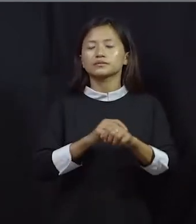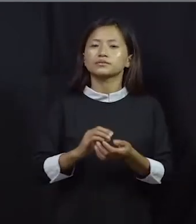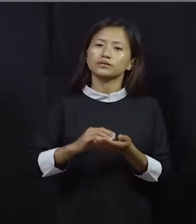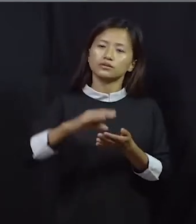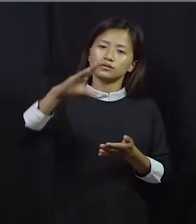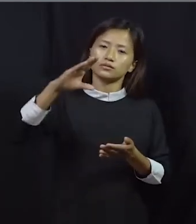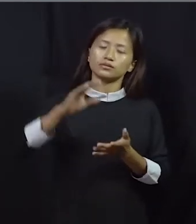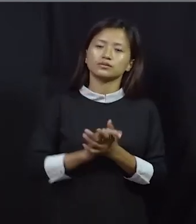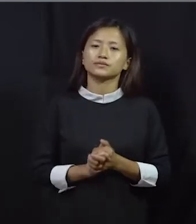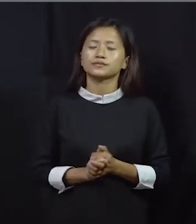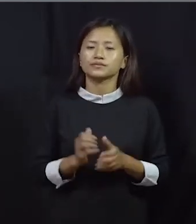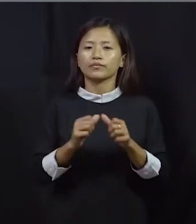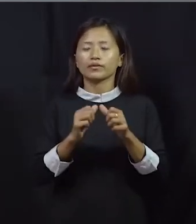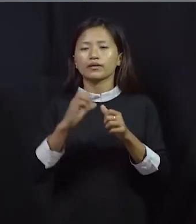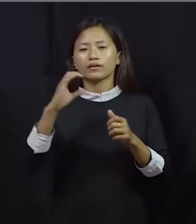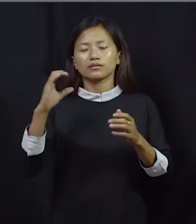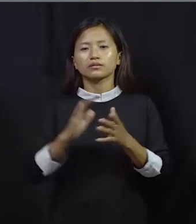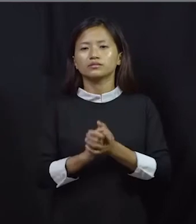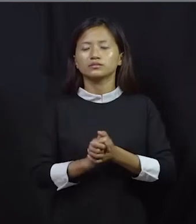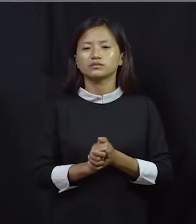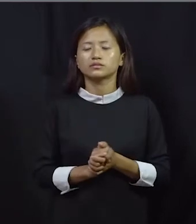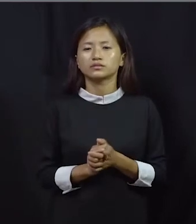capital account, only